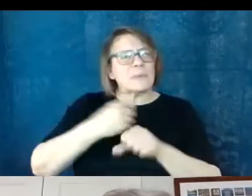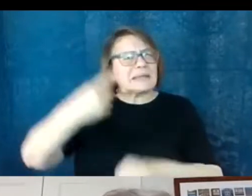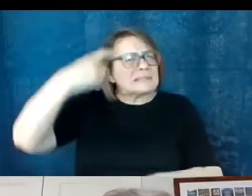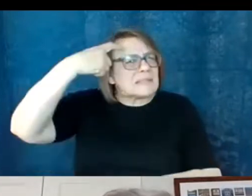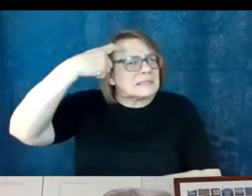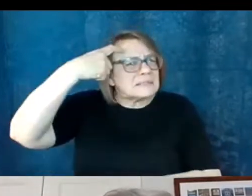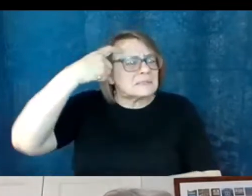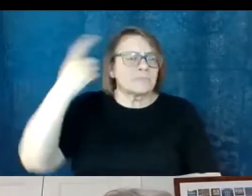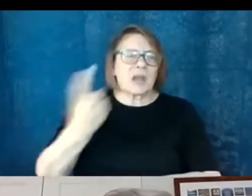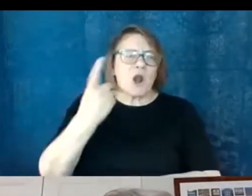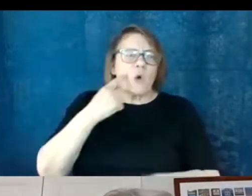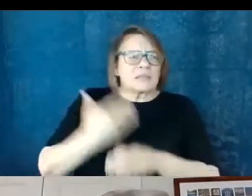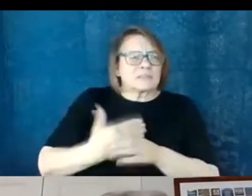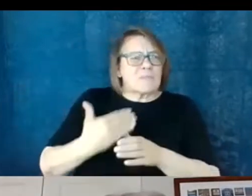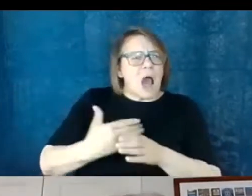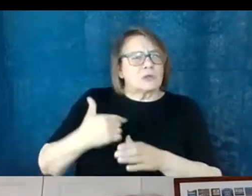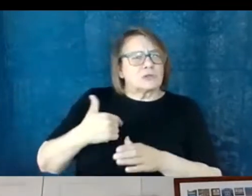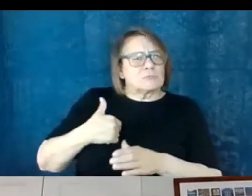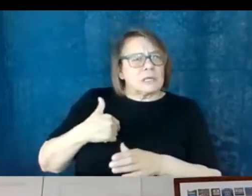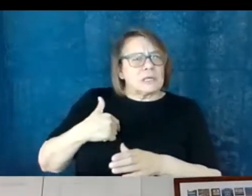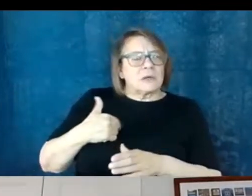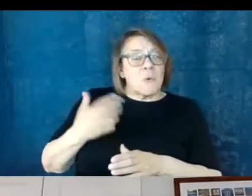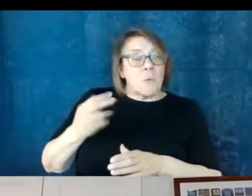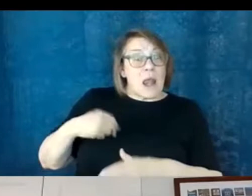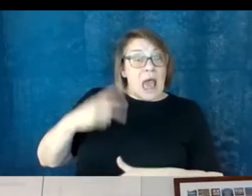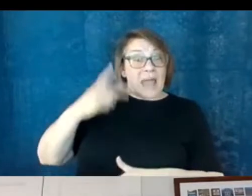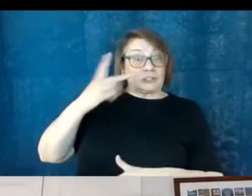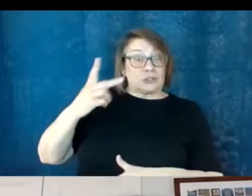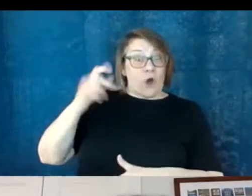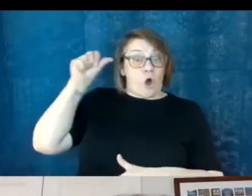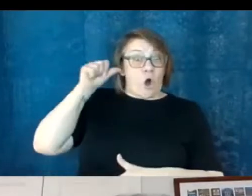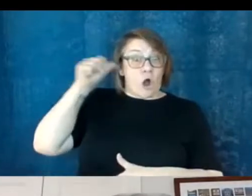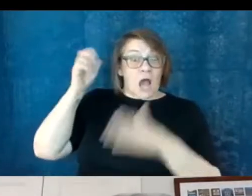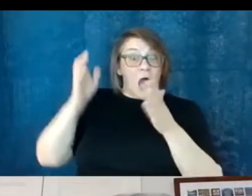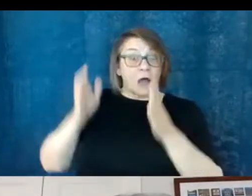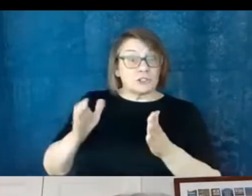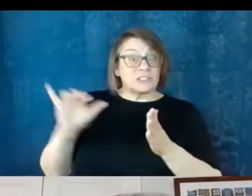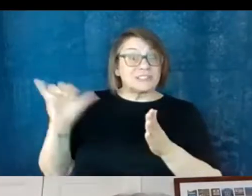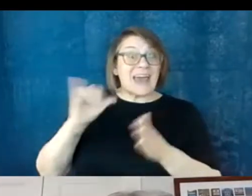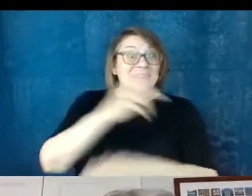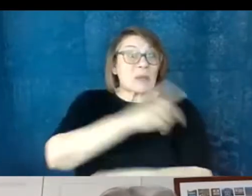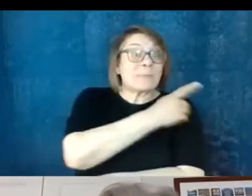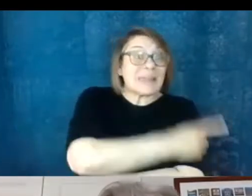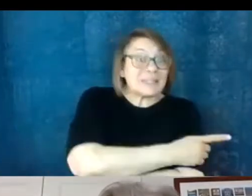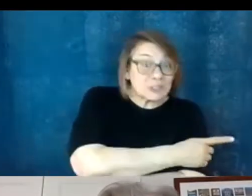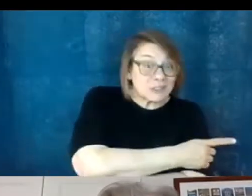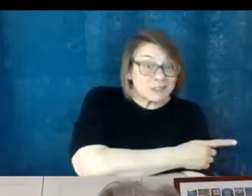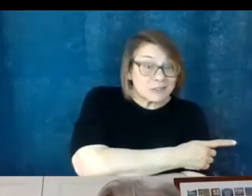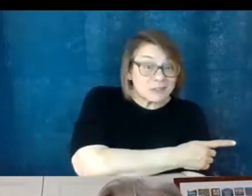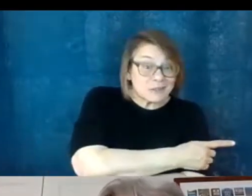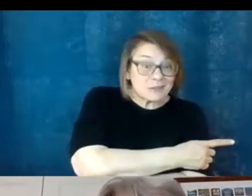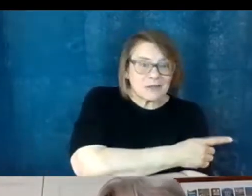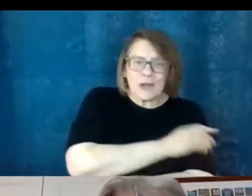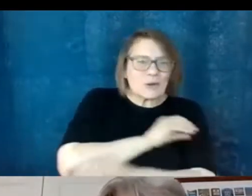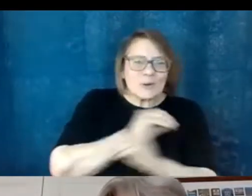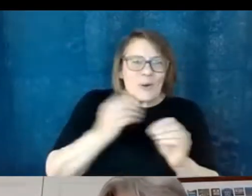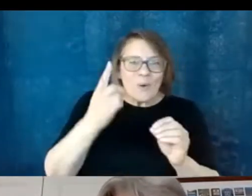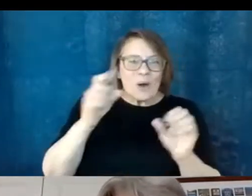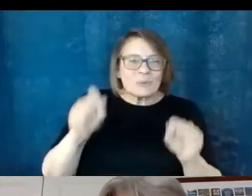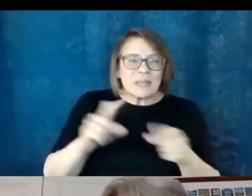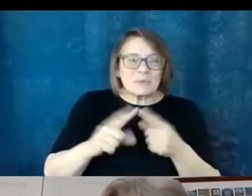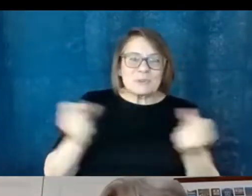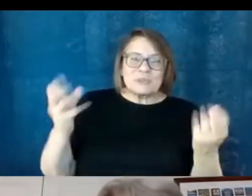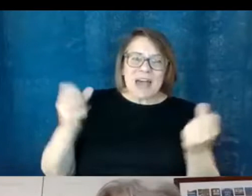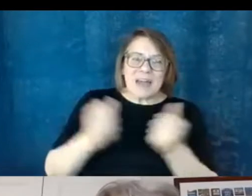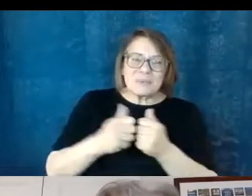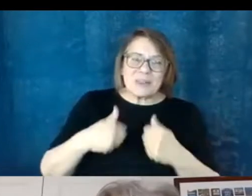bothered me that when I saw audiologists as a patient, no one was ever able to sign with me when I had